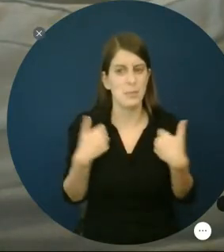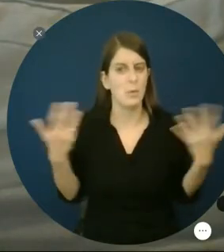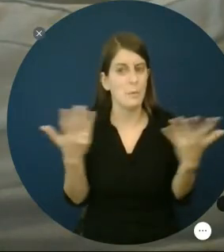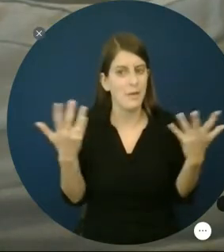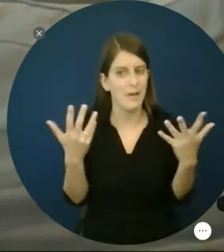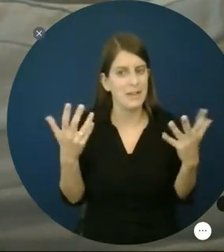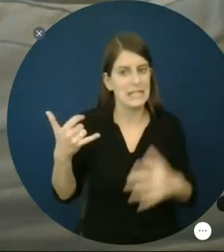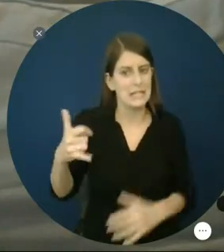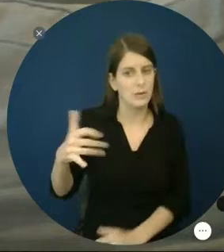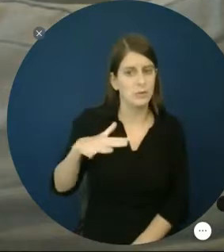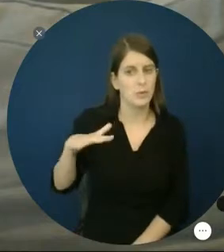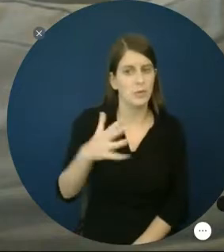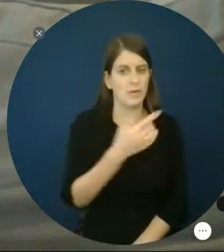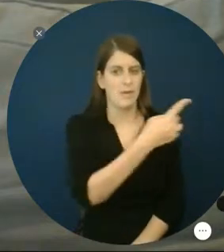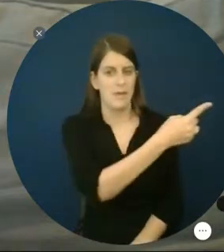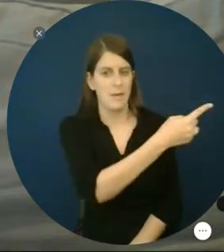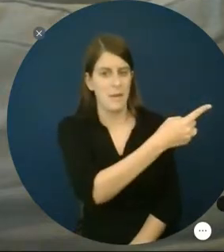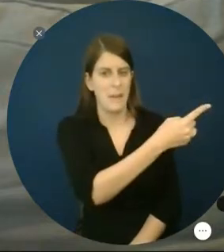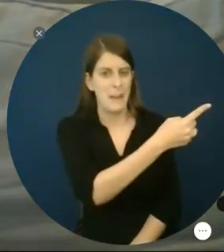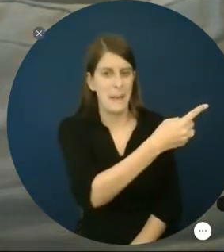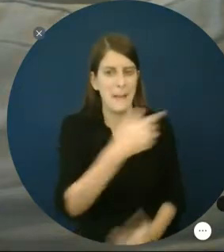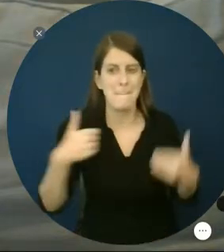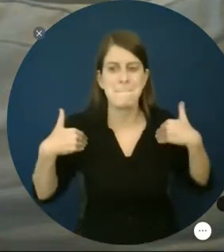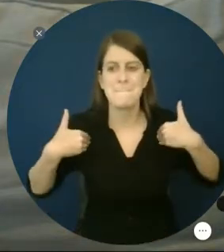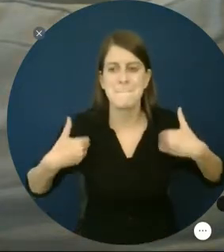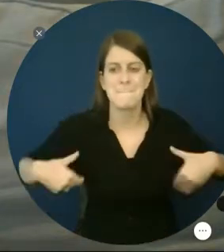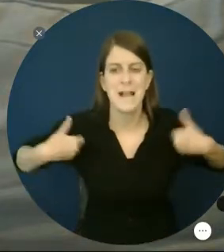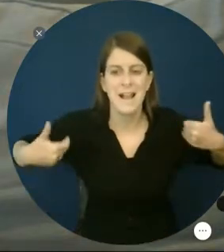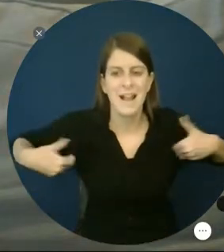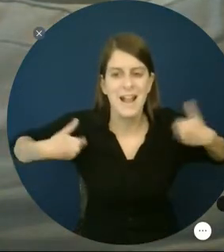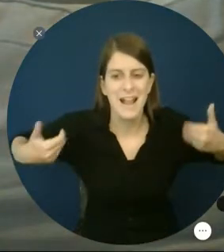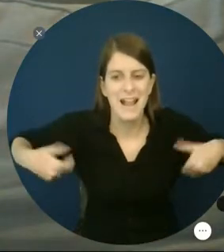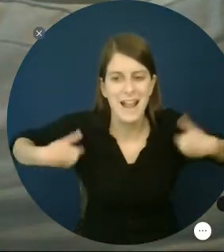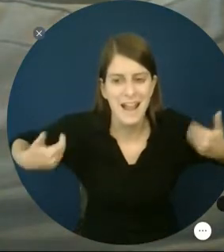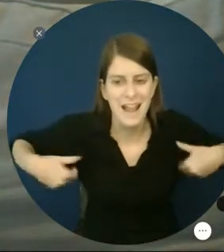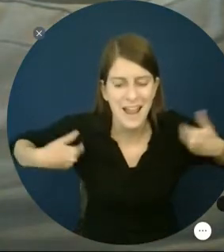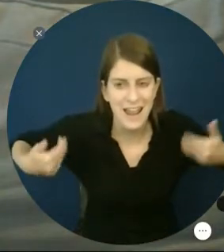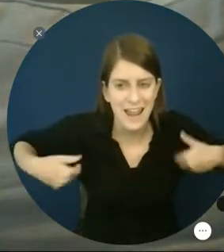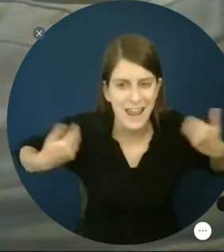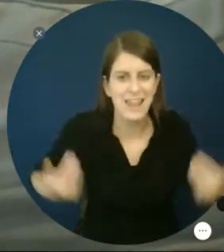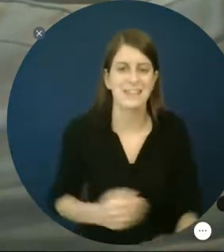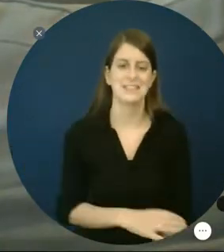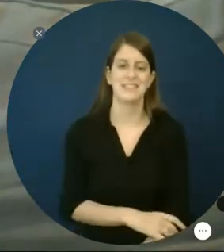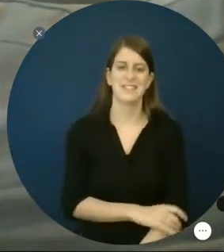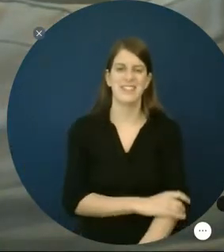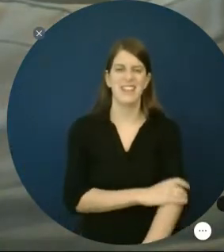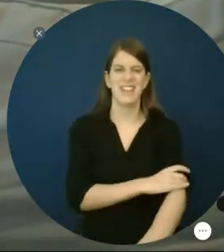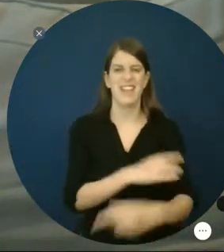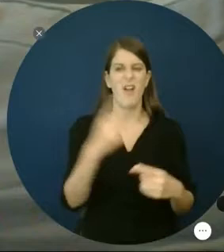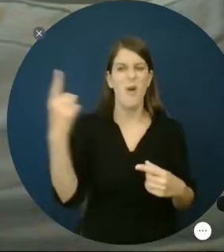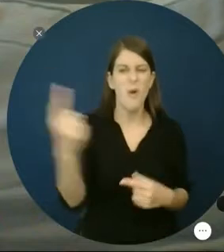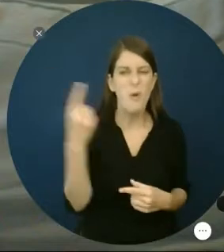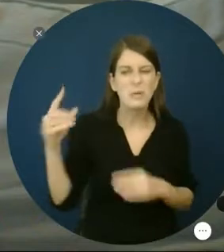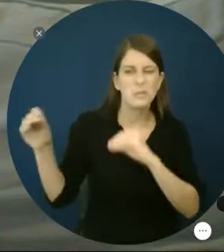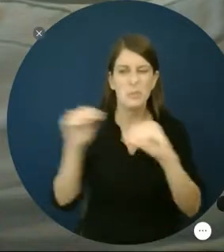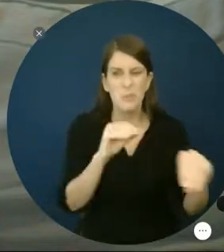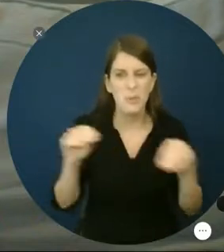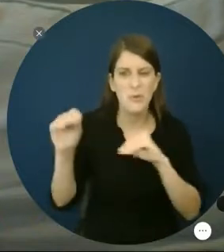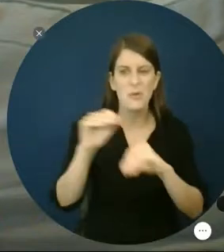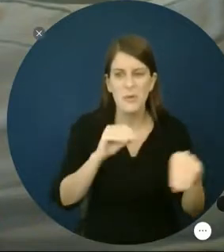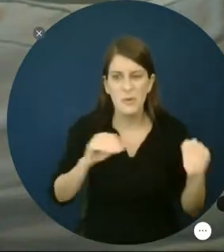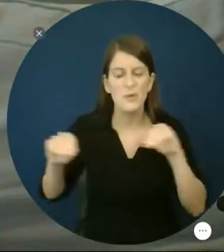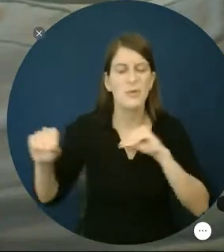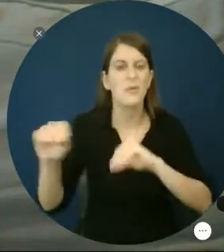of emotions is this one, a monkey. When I think about a monkey, I think about an animal that's always moving,